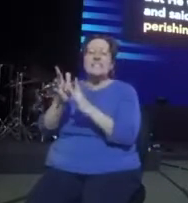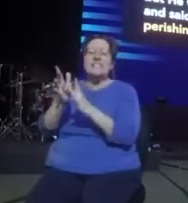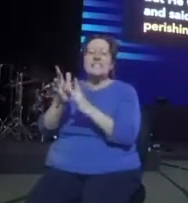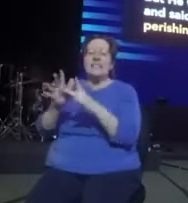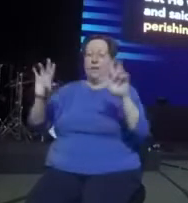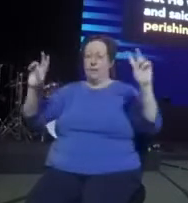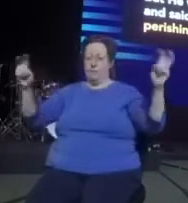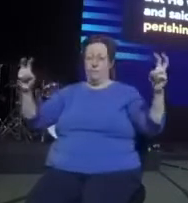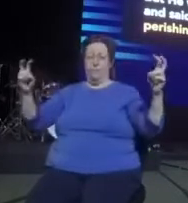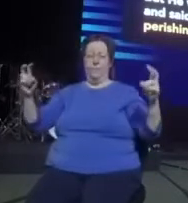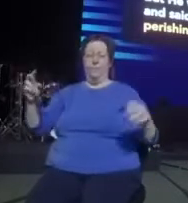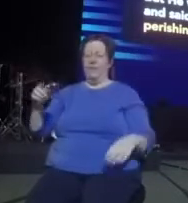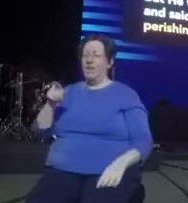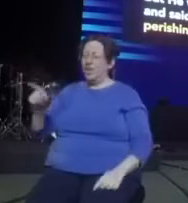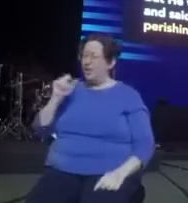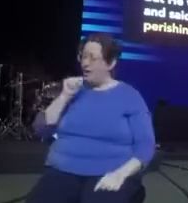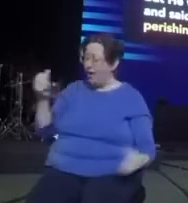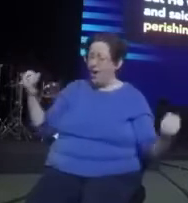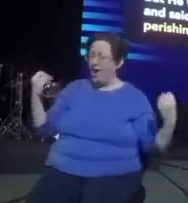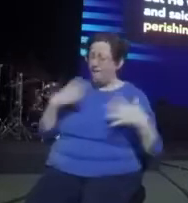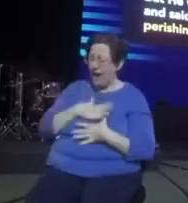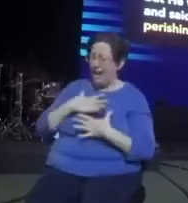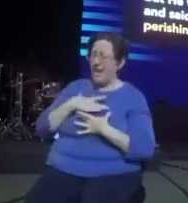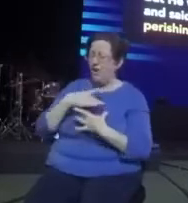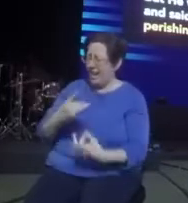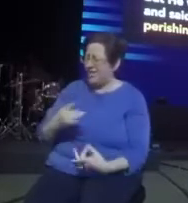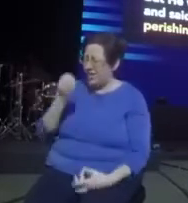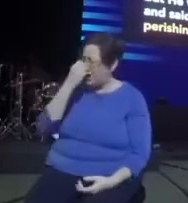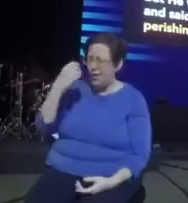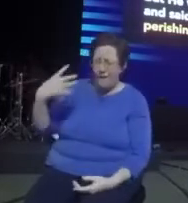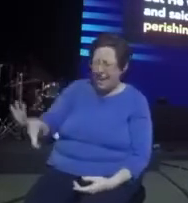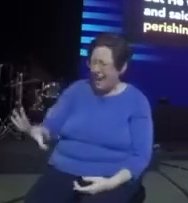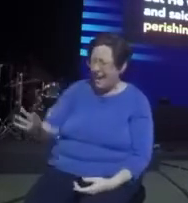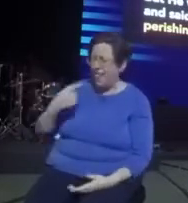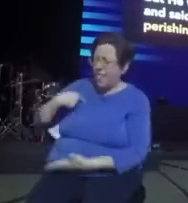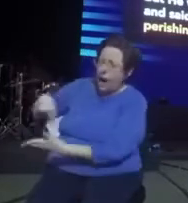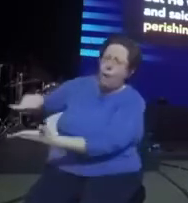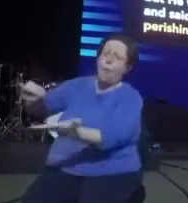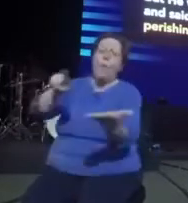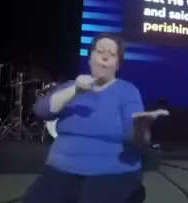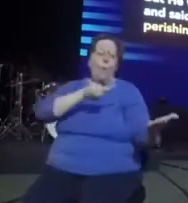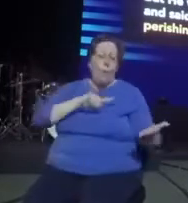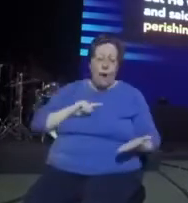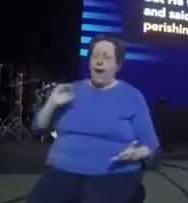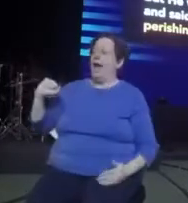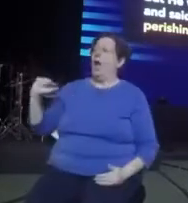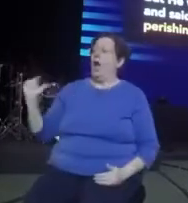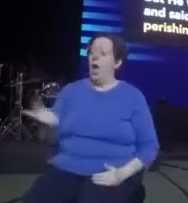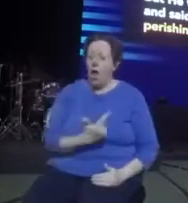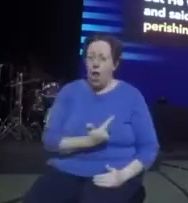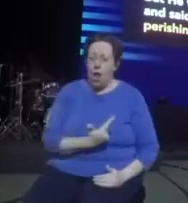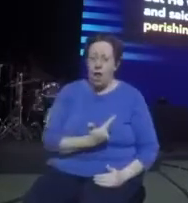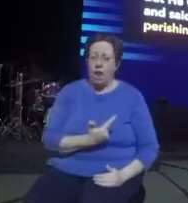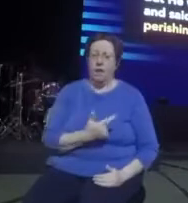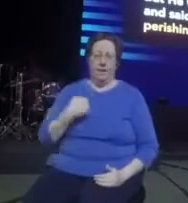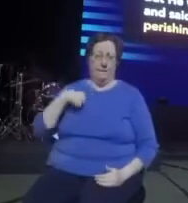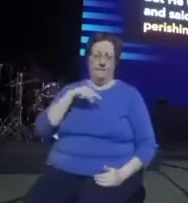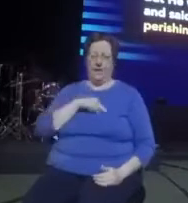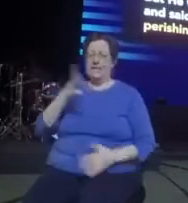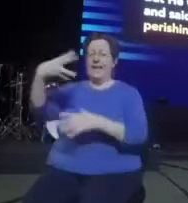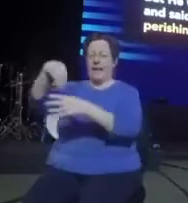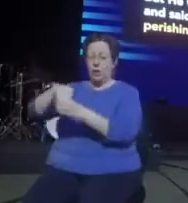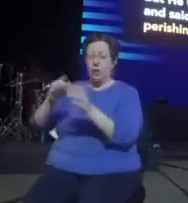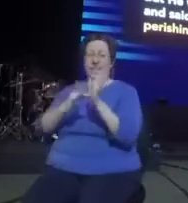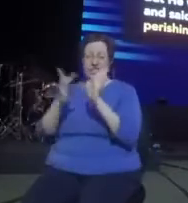perishing. Are you not interested, or don't you care that we are, and we are meaning all of us in this